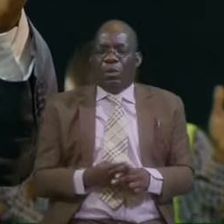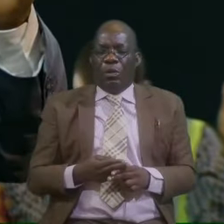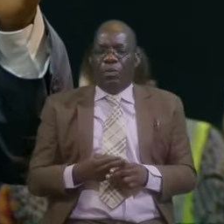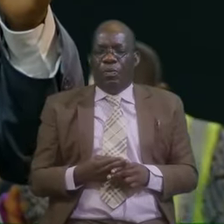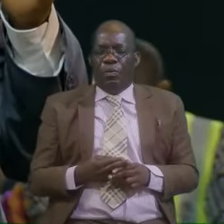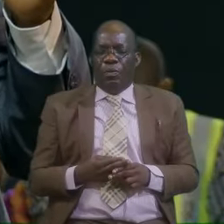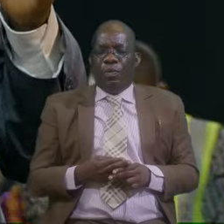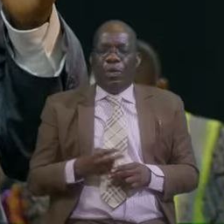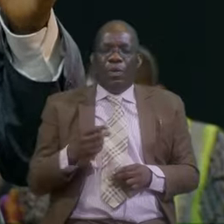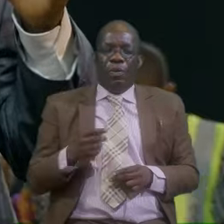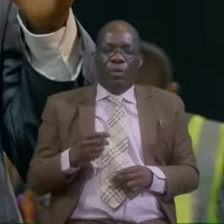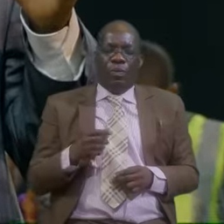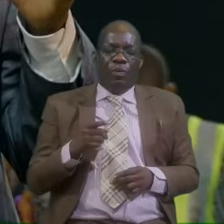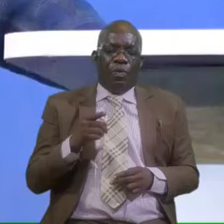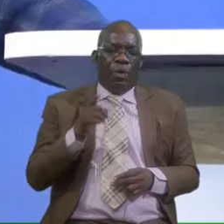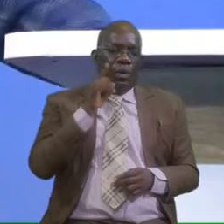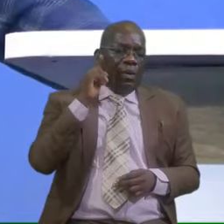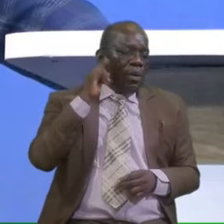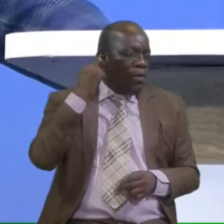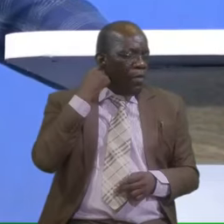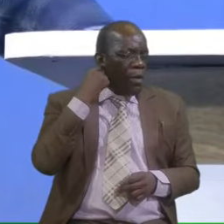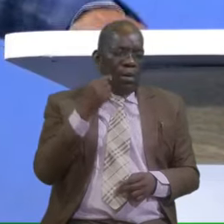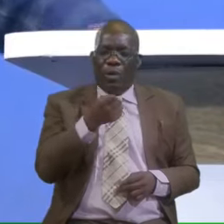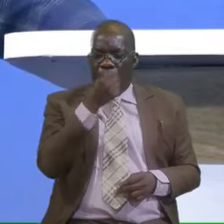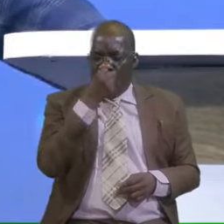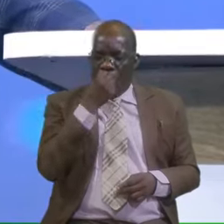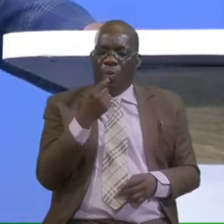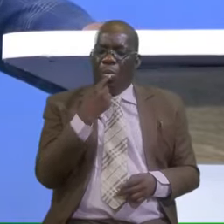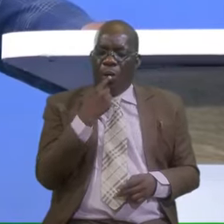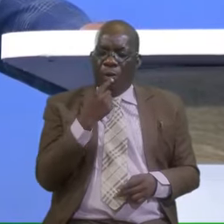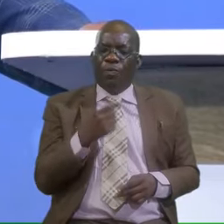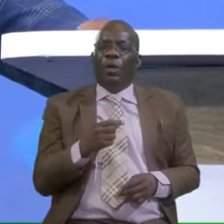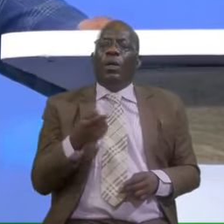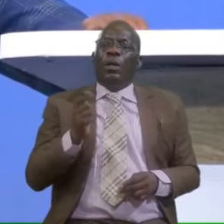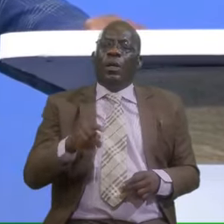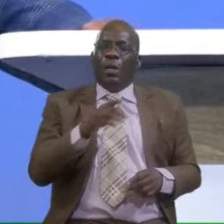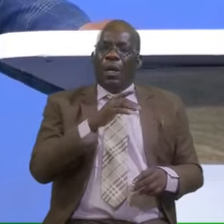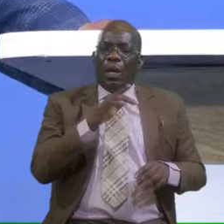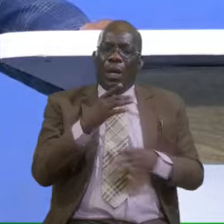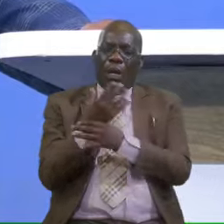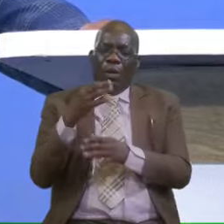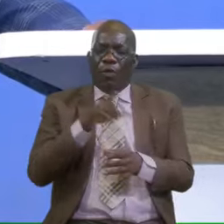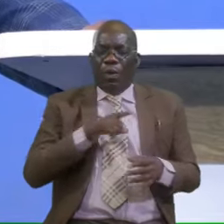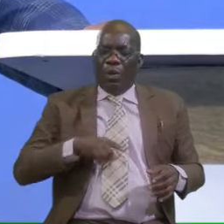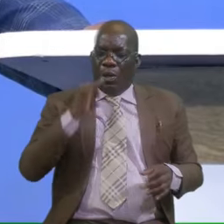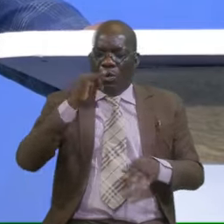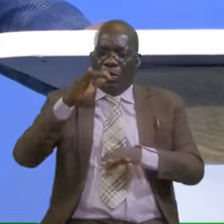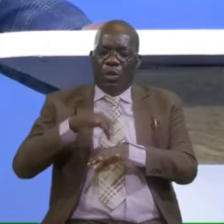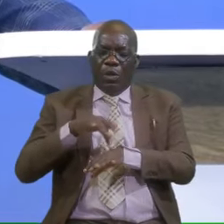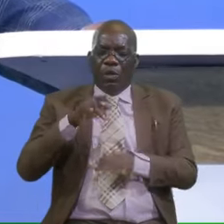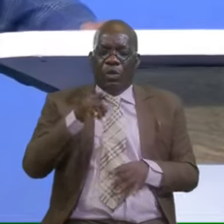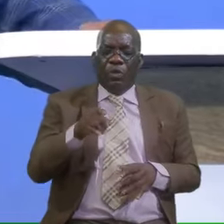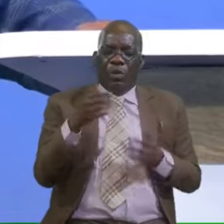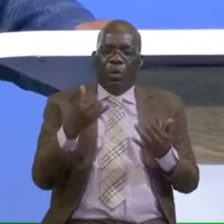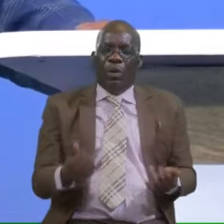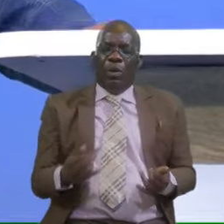Deaf ears, dumb tongues, the hand of the Lord is touching you right now. You are healed